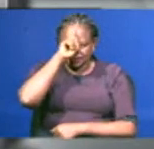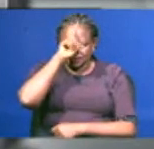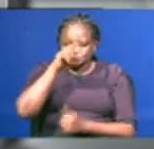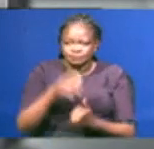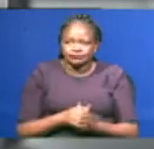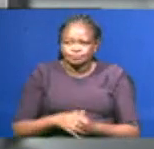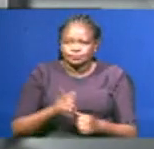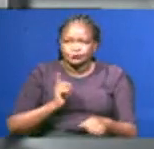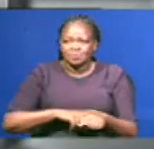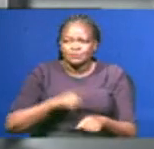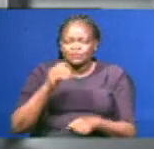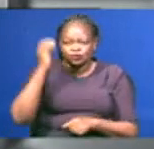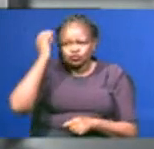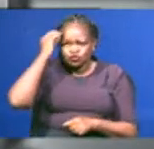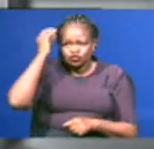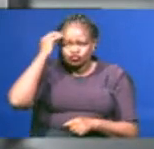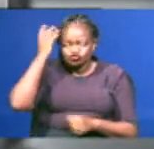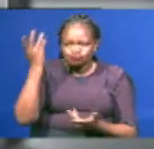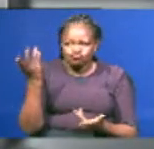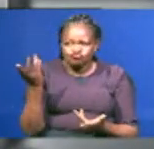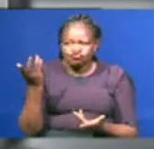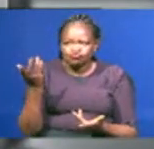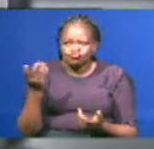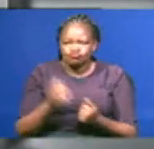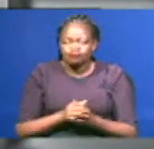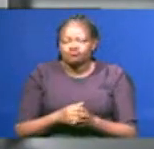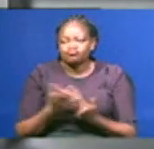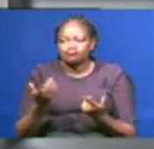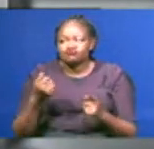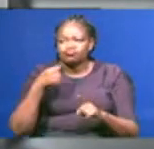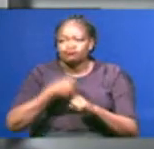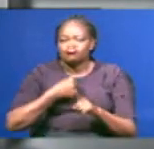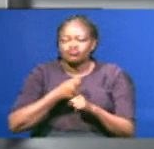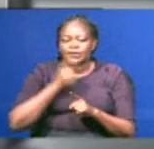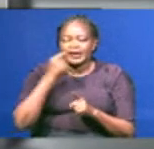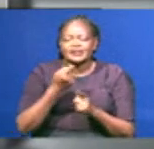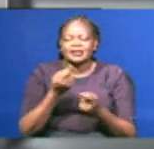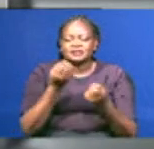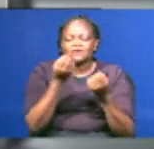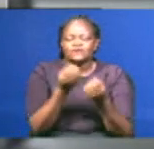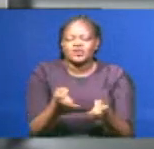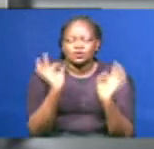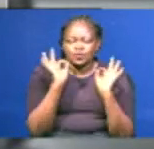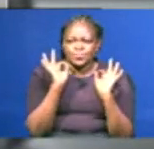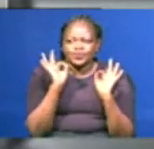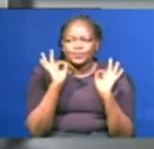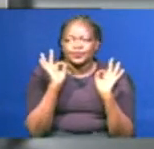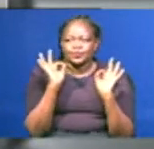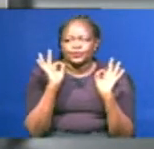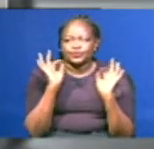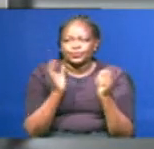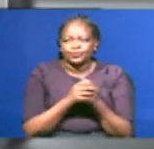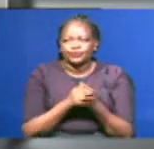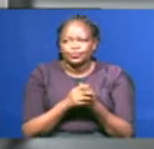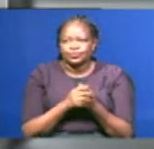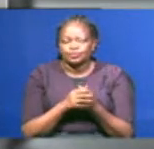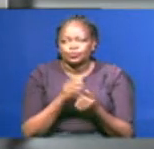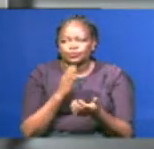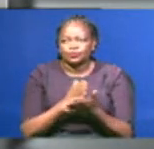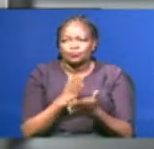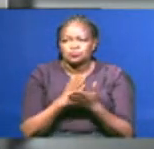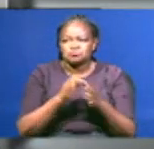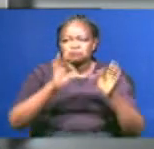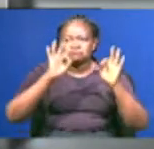student, he propagated the ideals of Kenya's freedom struggle. Munyi was certainly cut out for a career